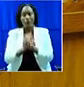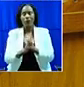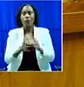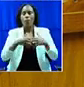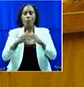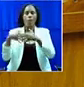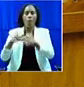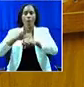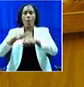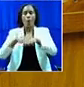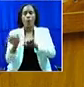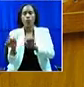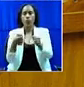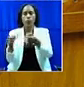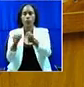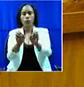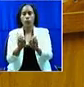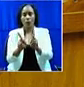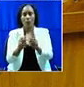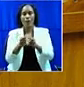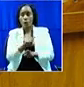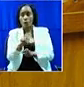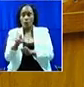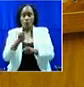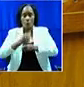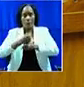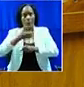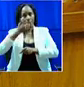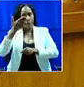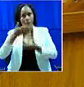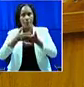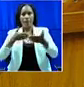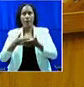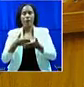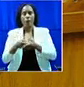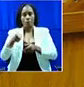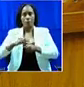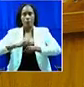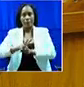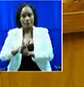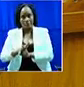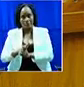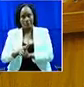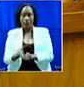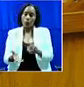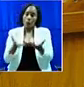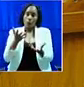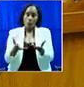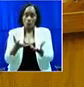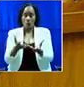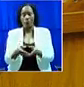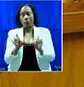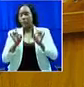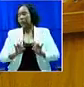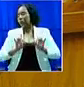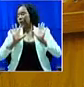opportunities for those who were unemployed before the pandemic or who had given up looking for